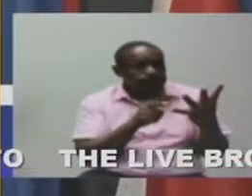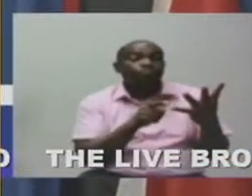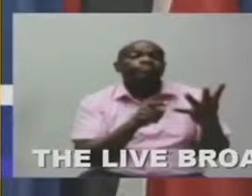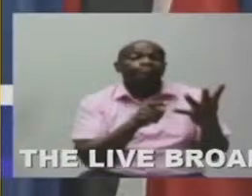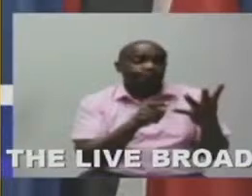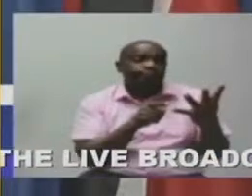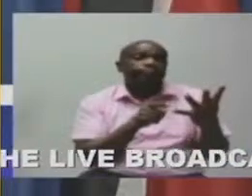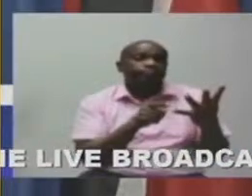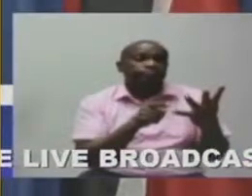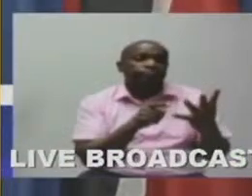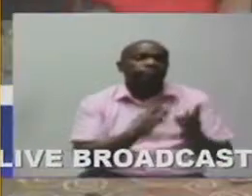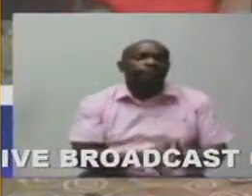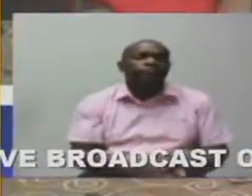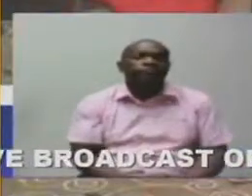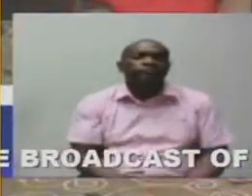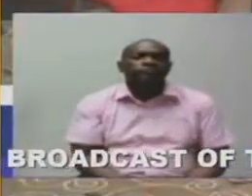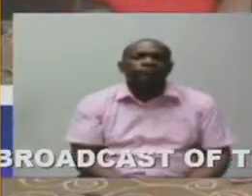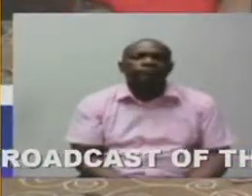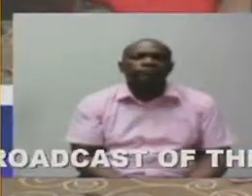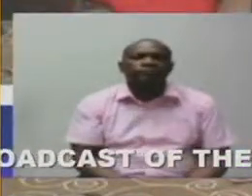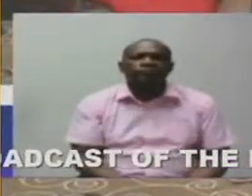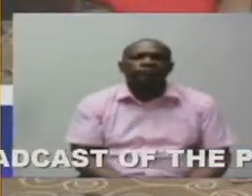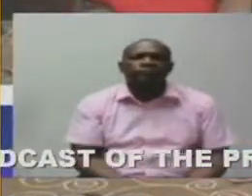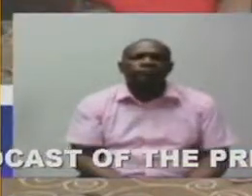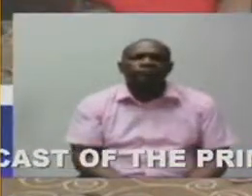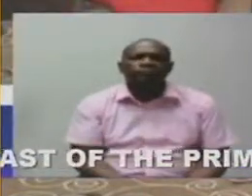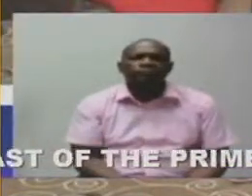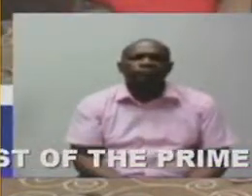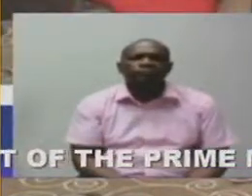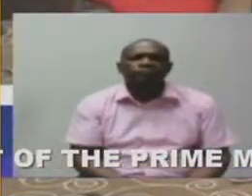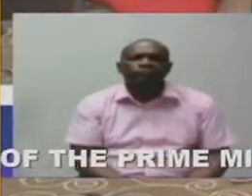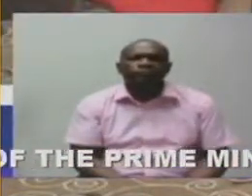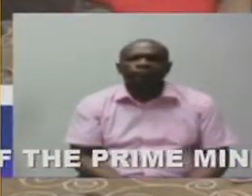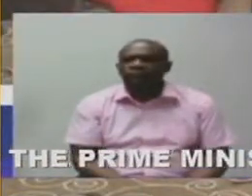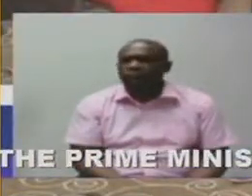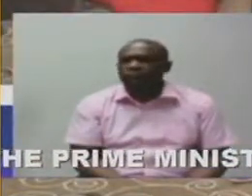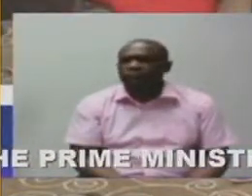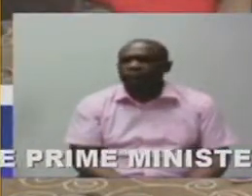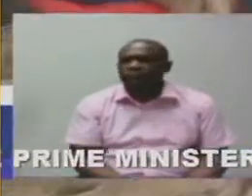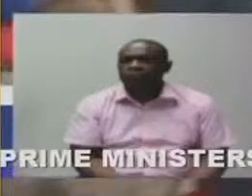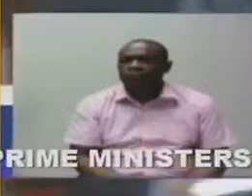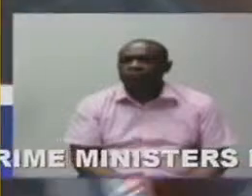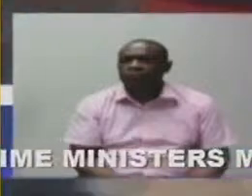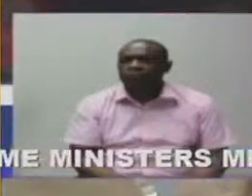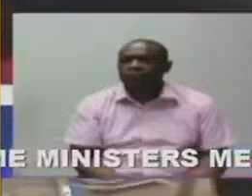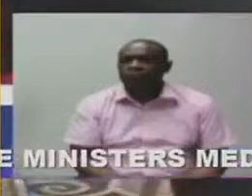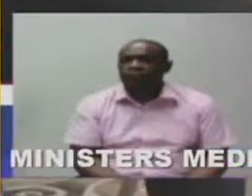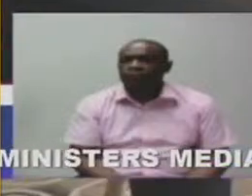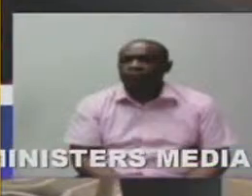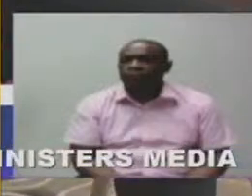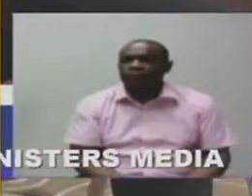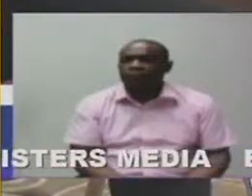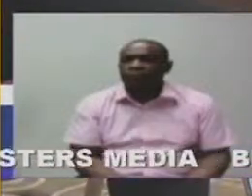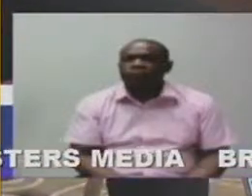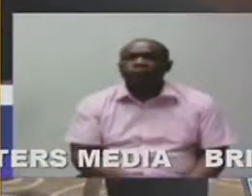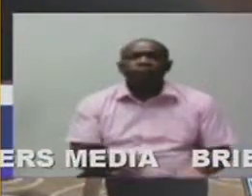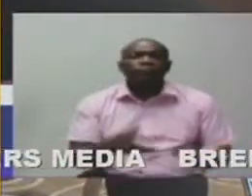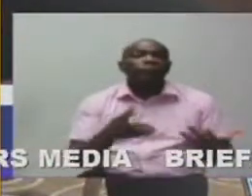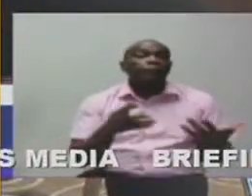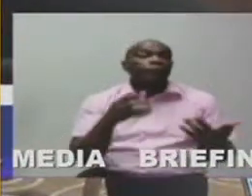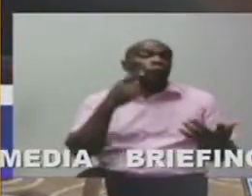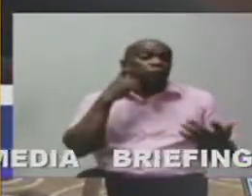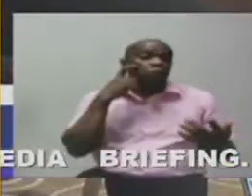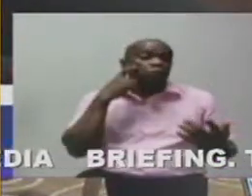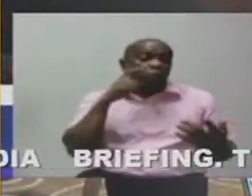Prime Minister Raphael John Lal from Guardian Media. In terms of the socio-economic fallout from the